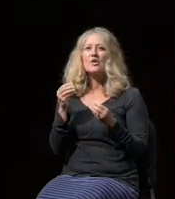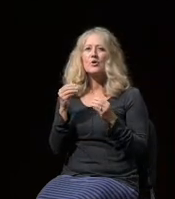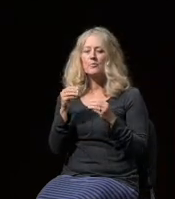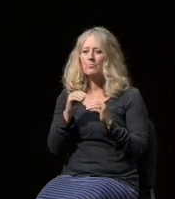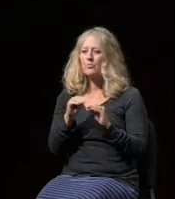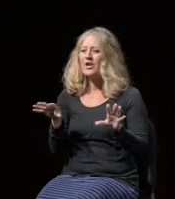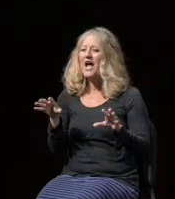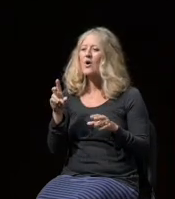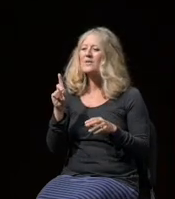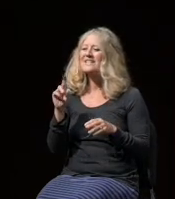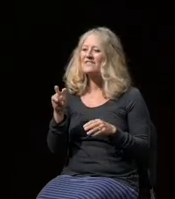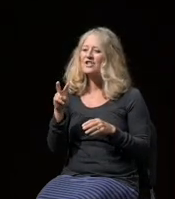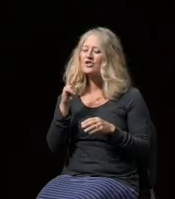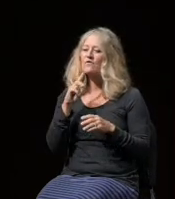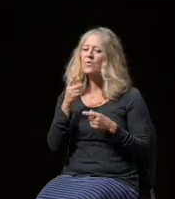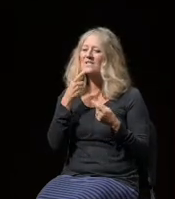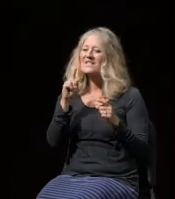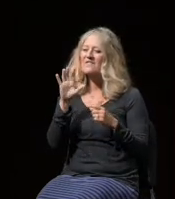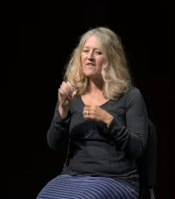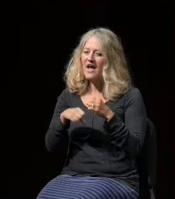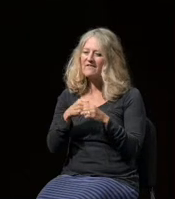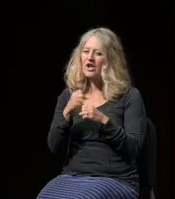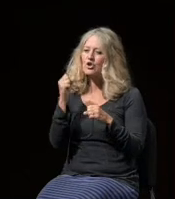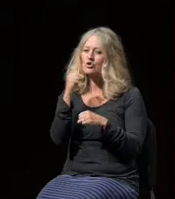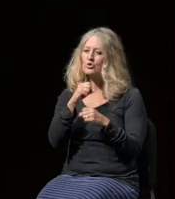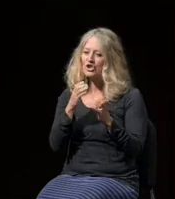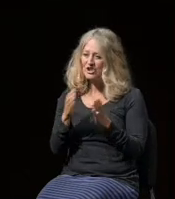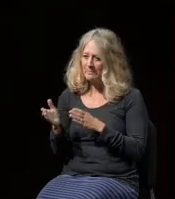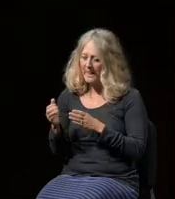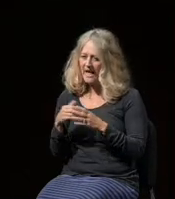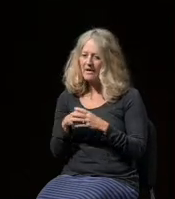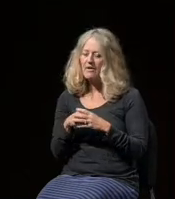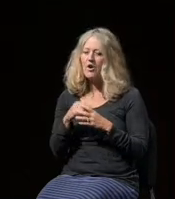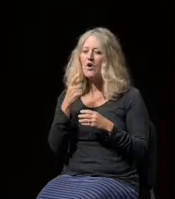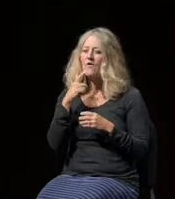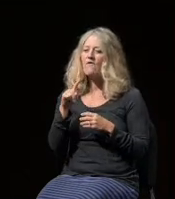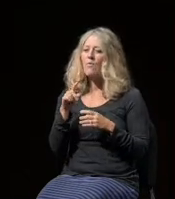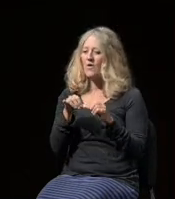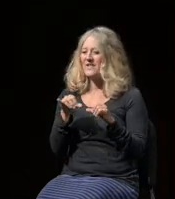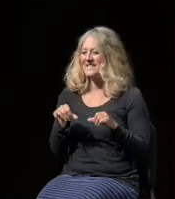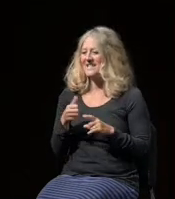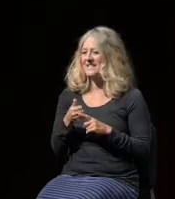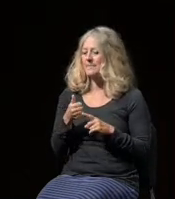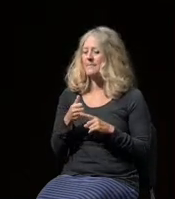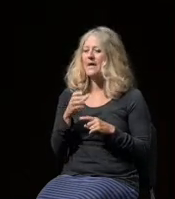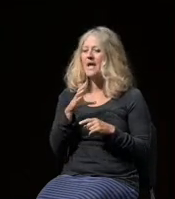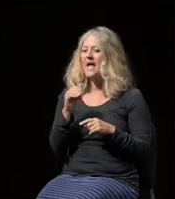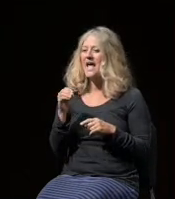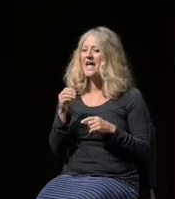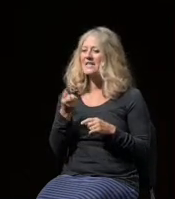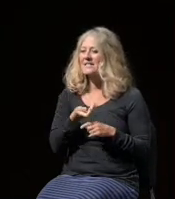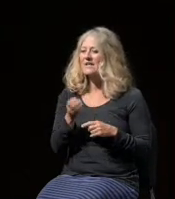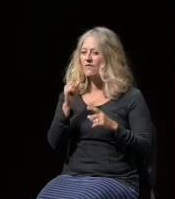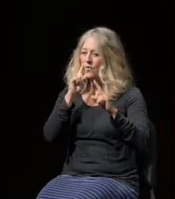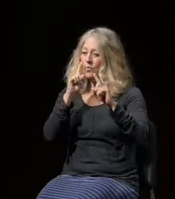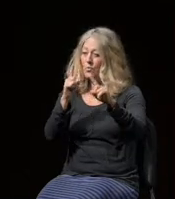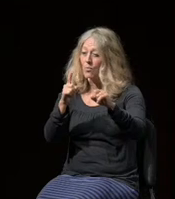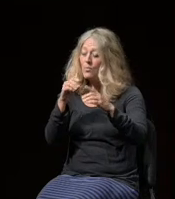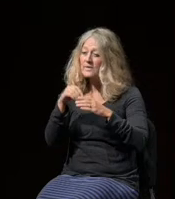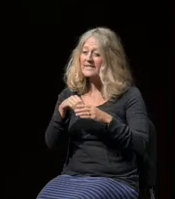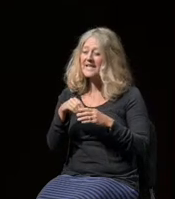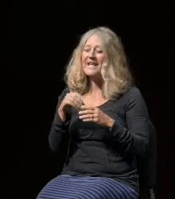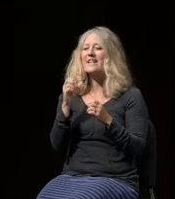a five-year strategic plan for the system. And there were several goals in the vision